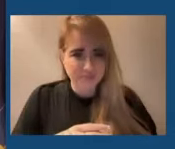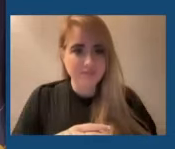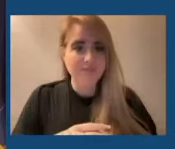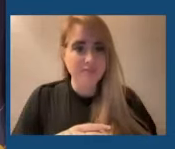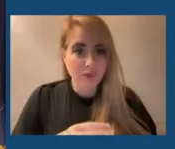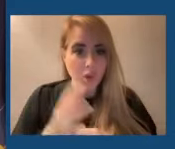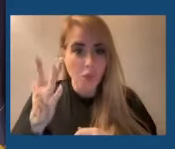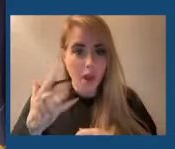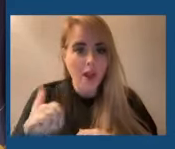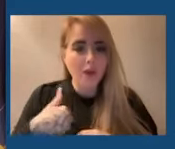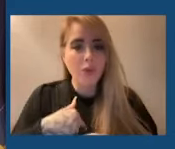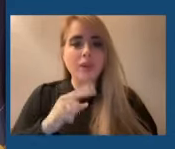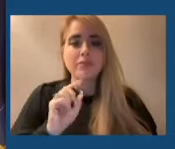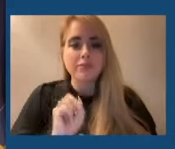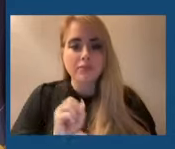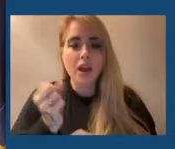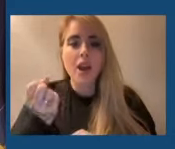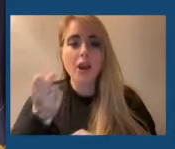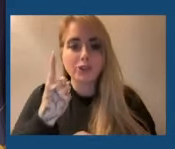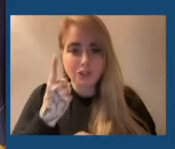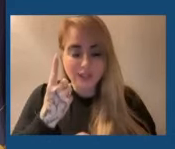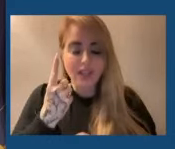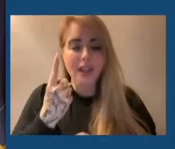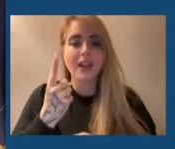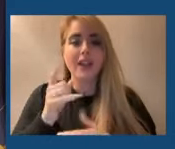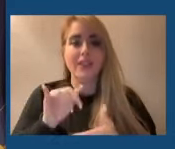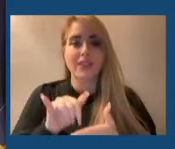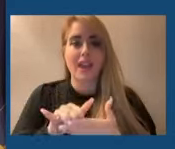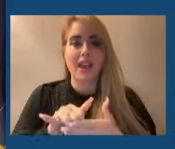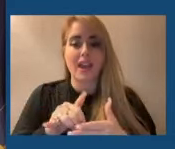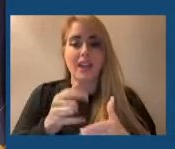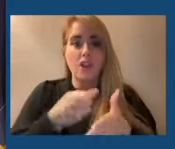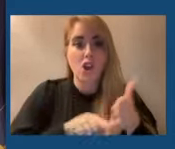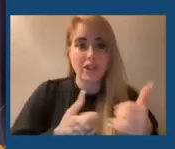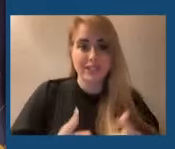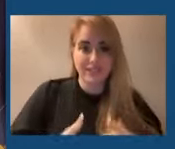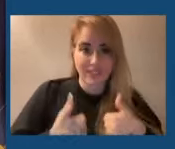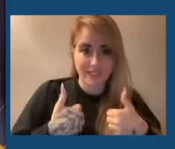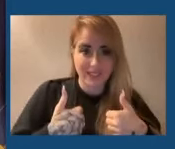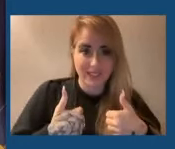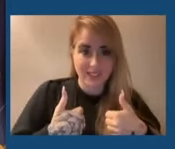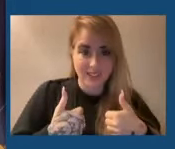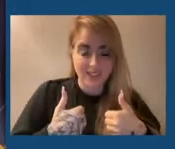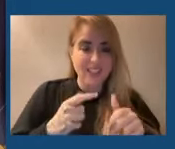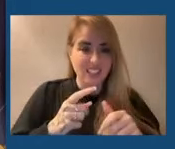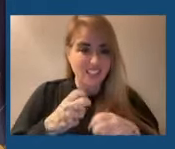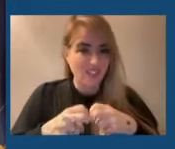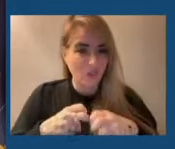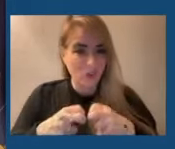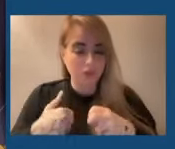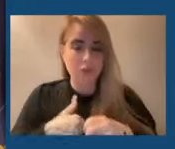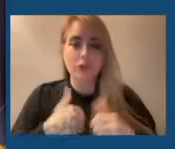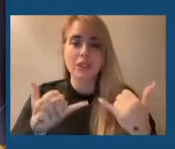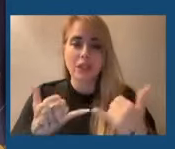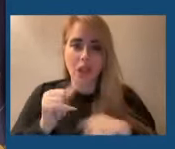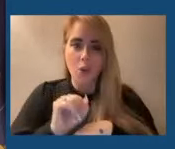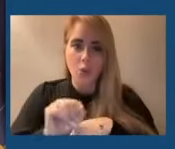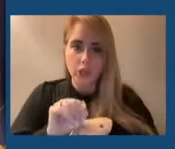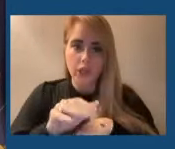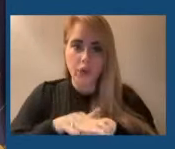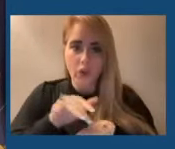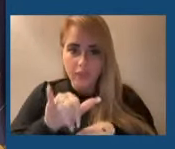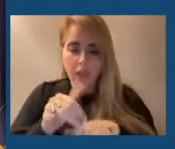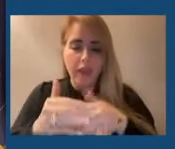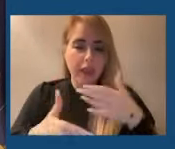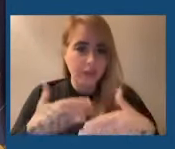we understand that the cost of living is difficult. We're working on it. Things are coming